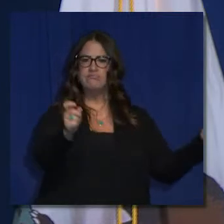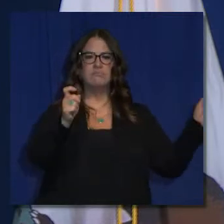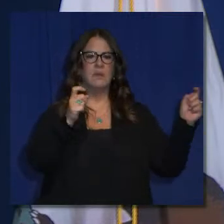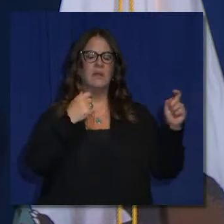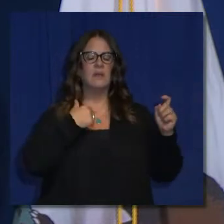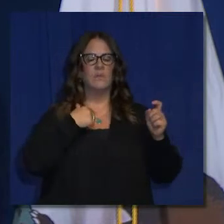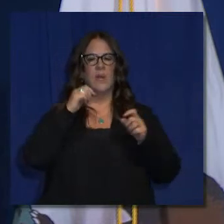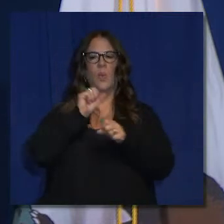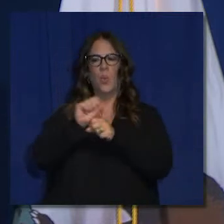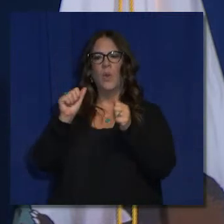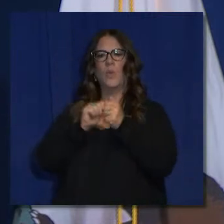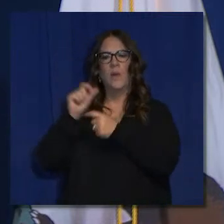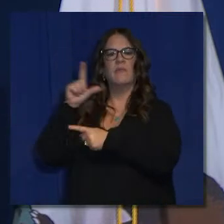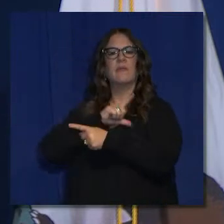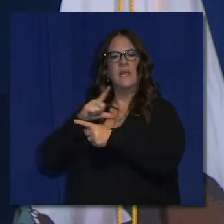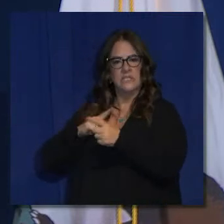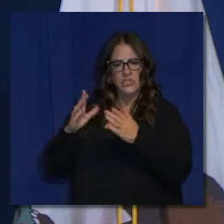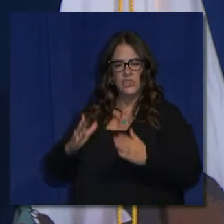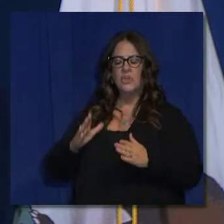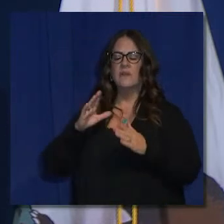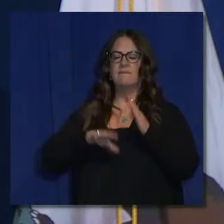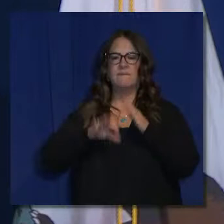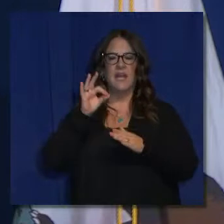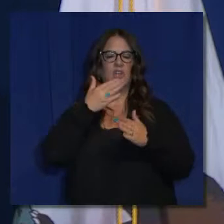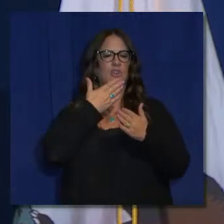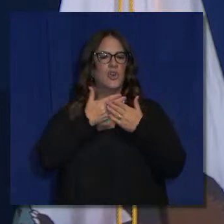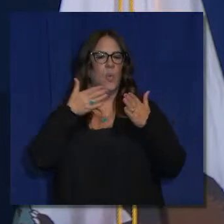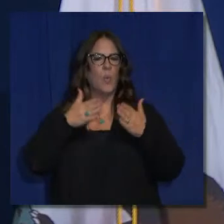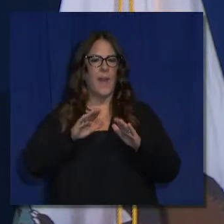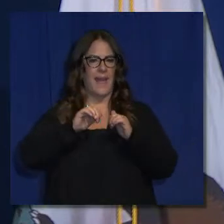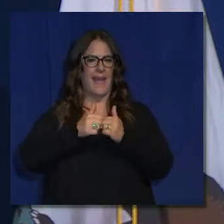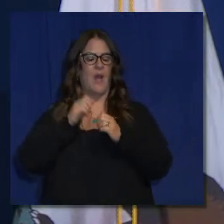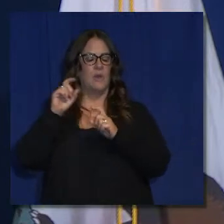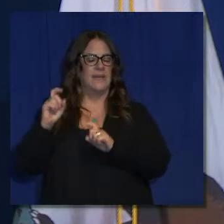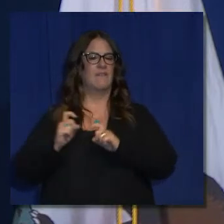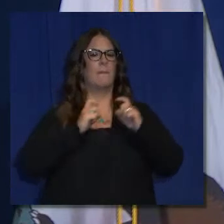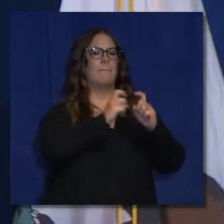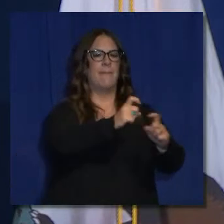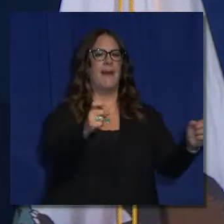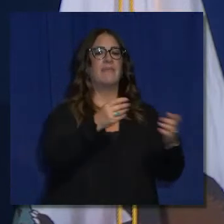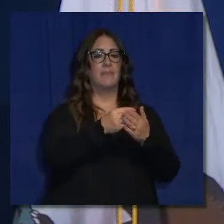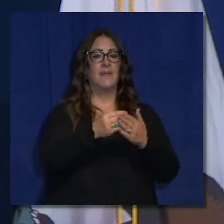with the legislature in terms of adapting a strategy to do just that. Thank you. Thank you.